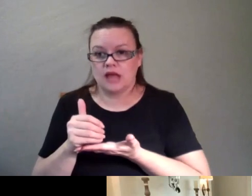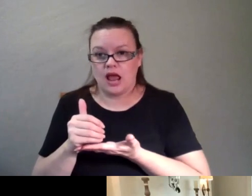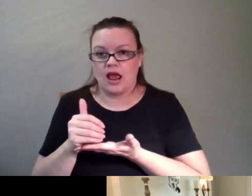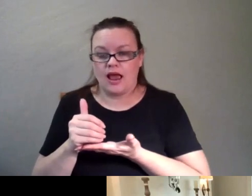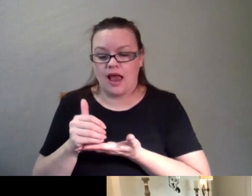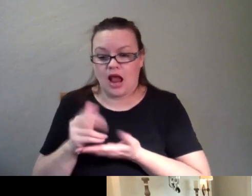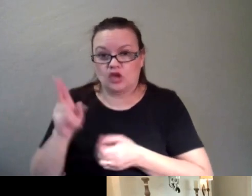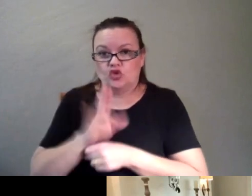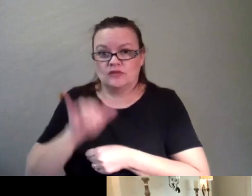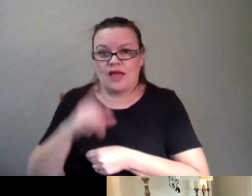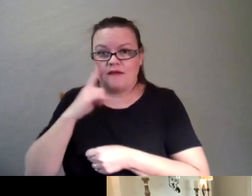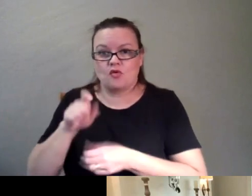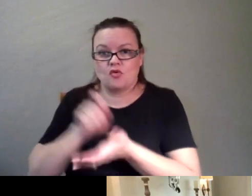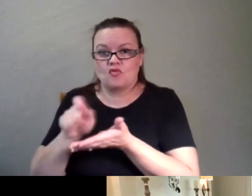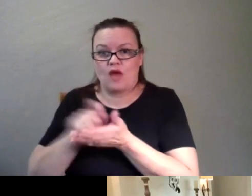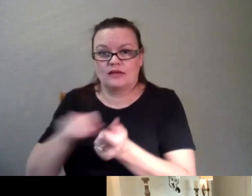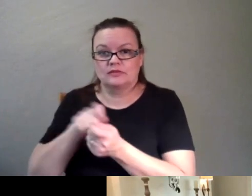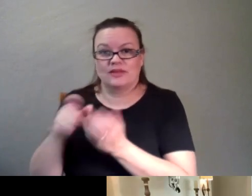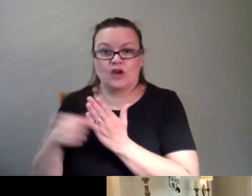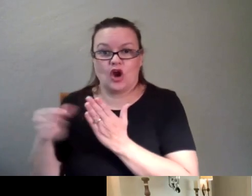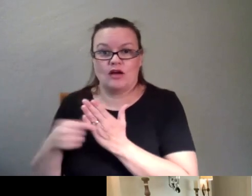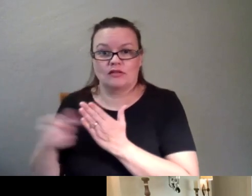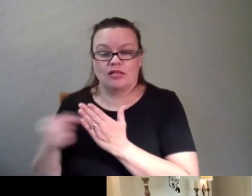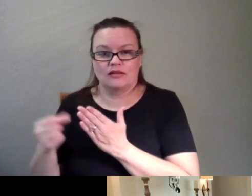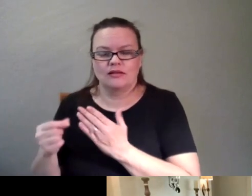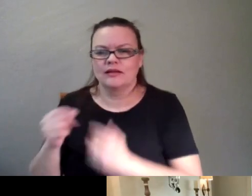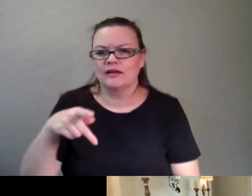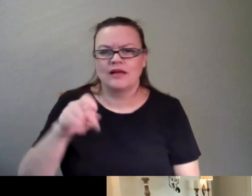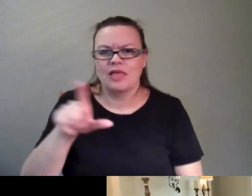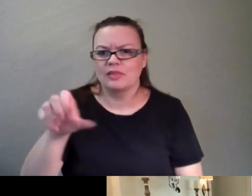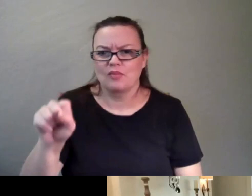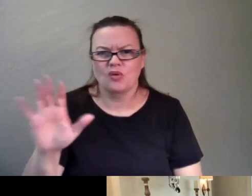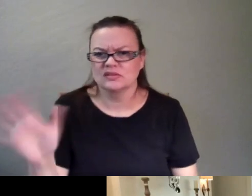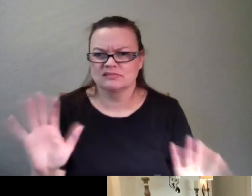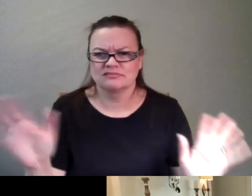article, when in fact the polling isn't saying anything like that.